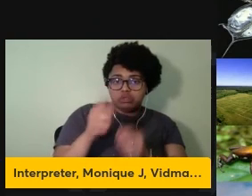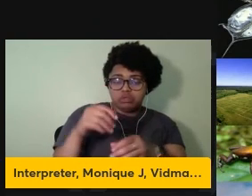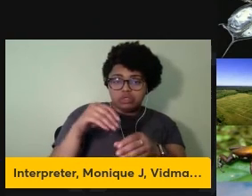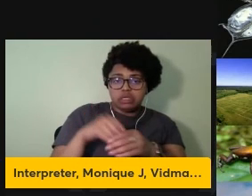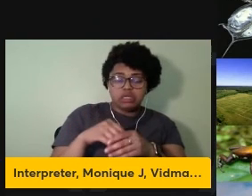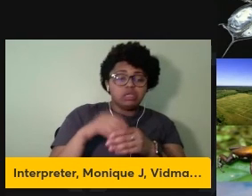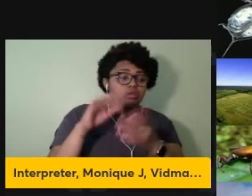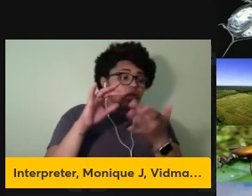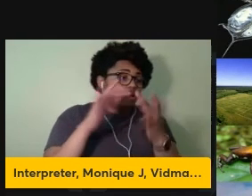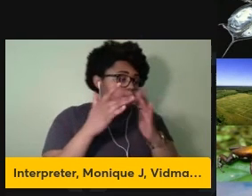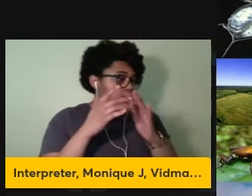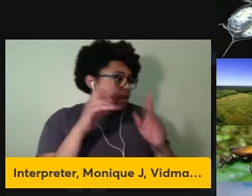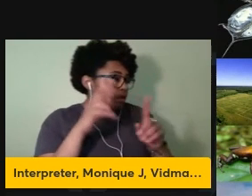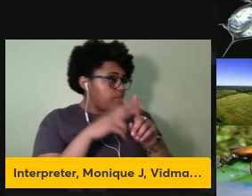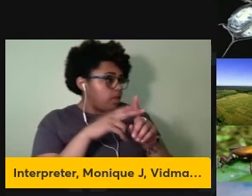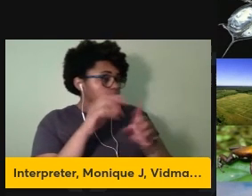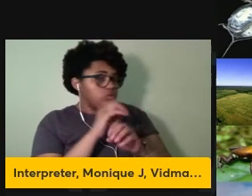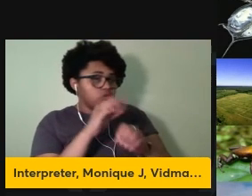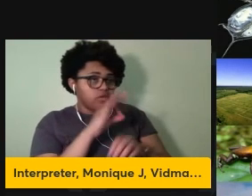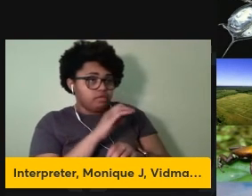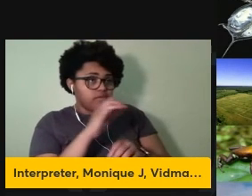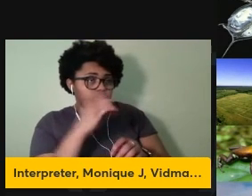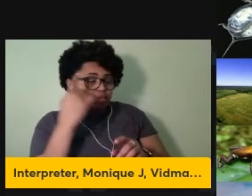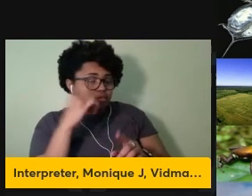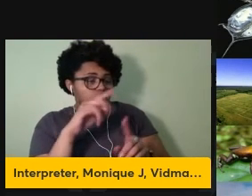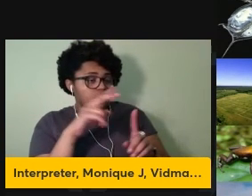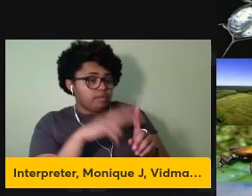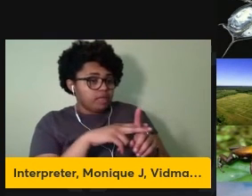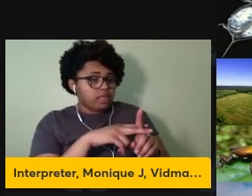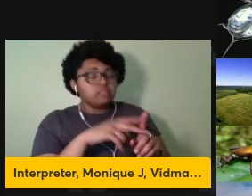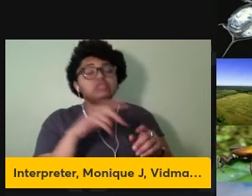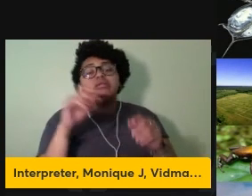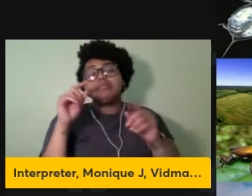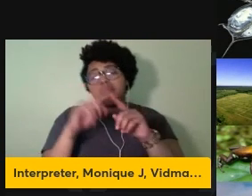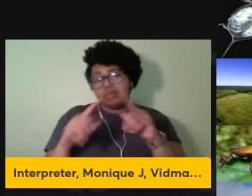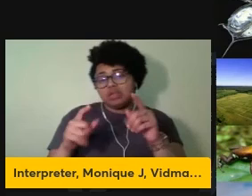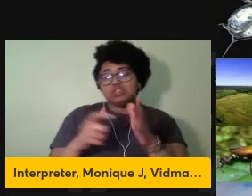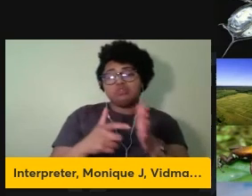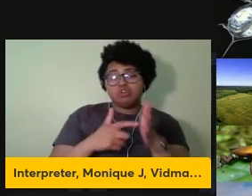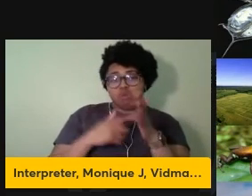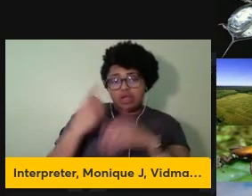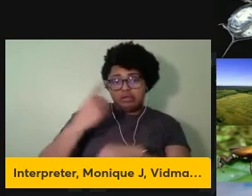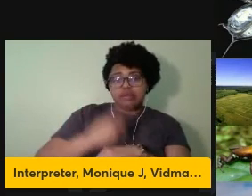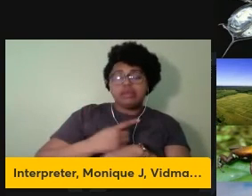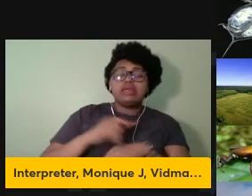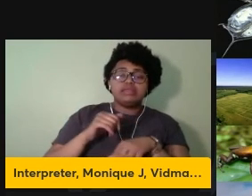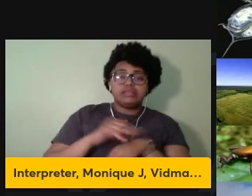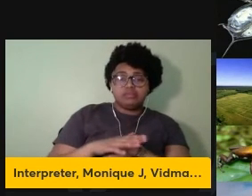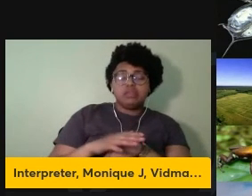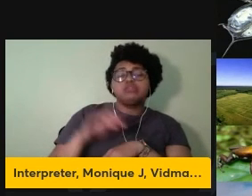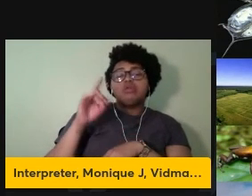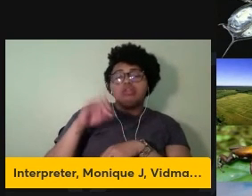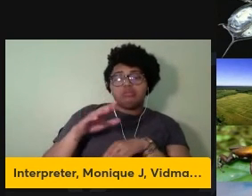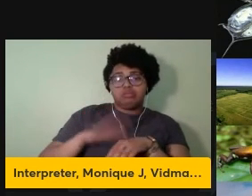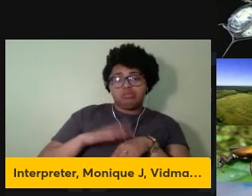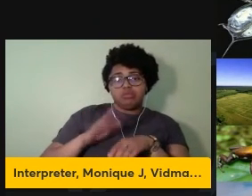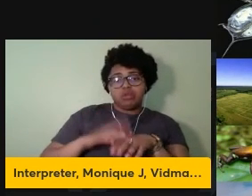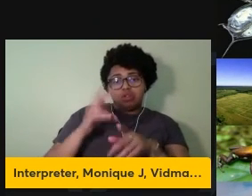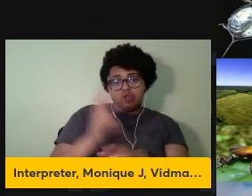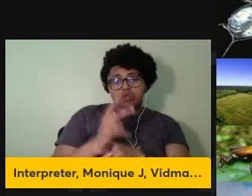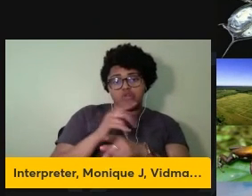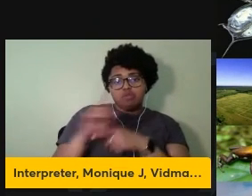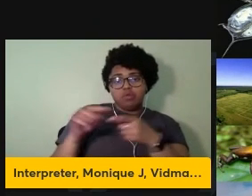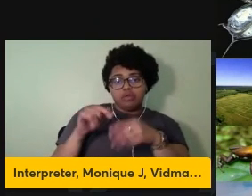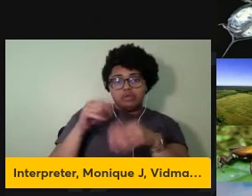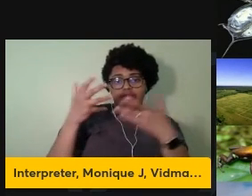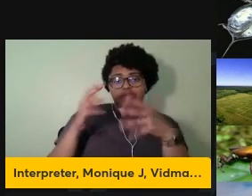for application. There is a deadline, so you need to be careful about when you need to finish your application. If